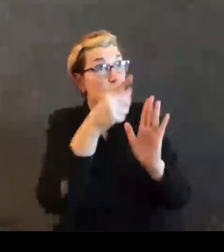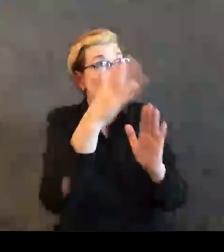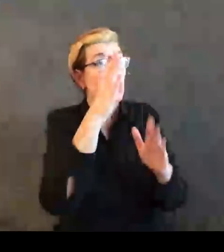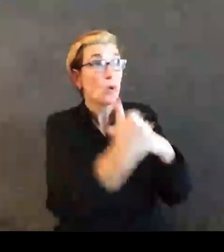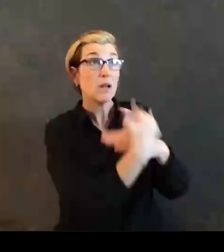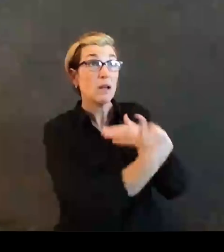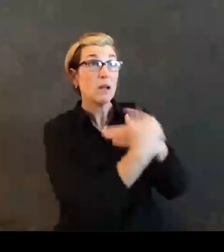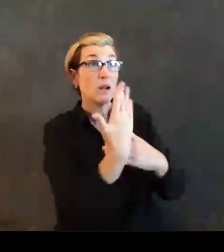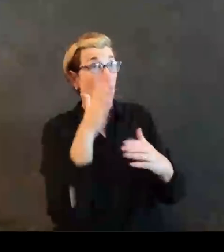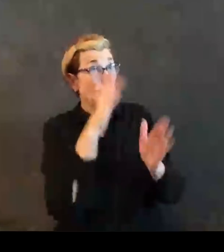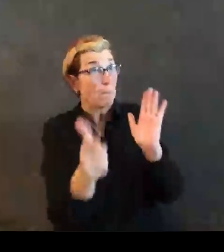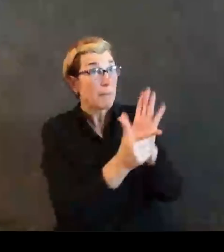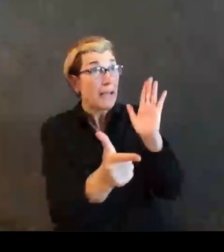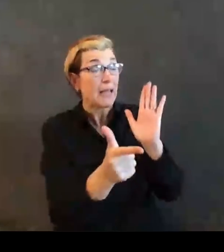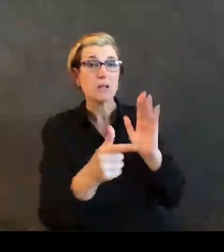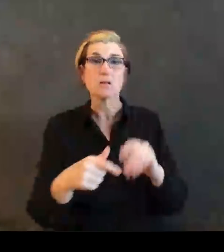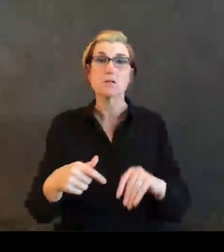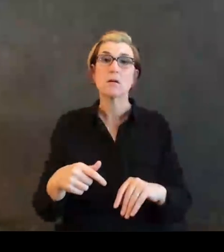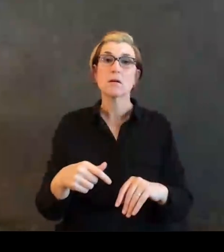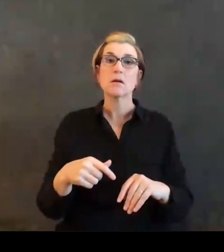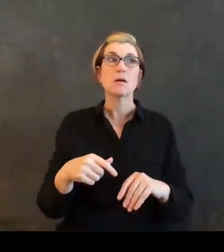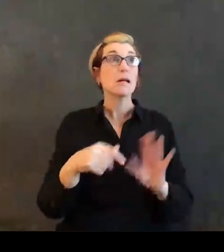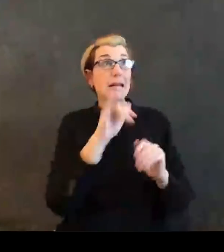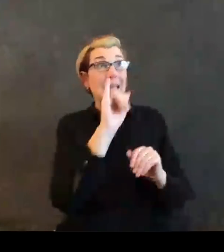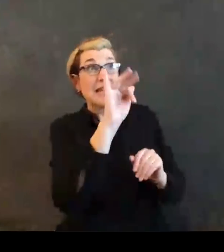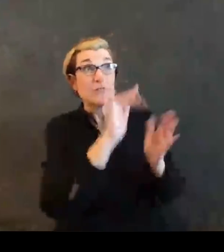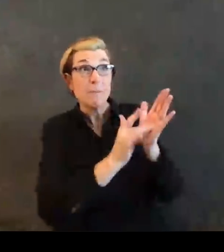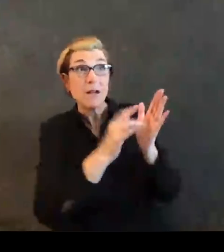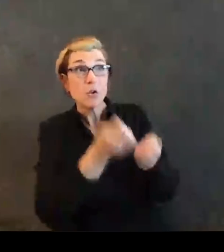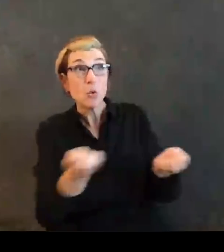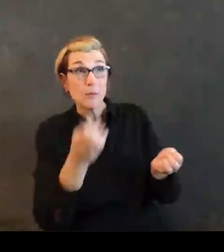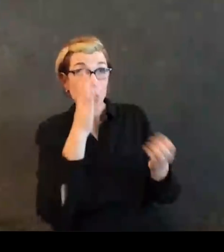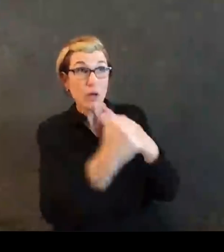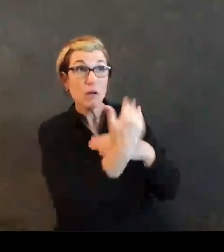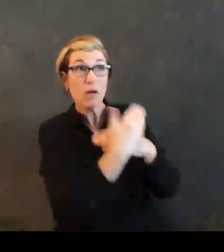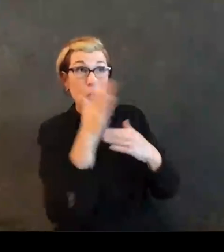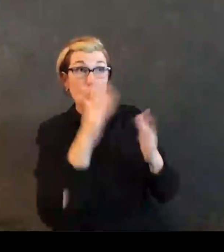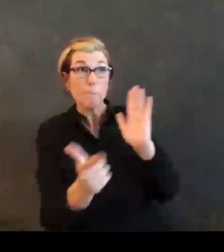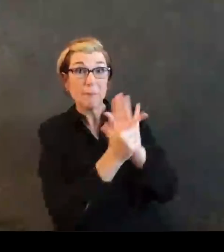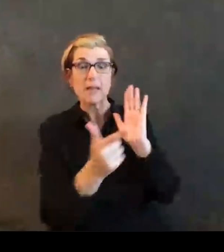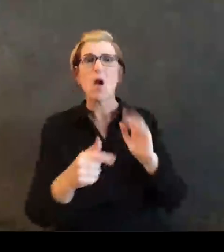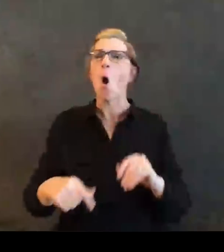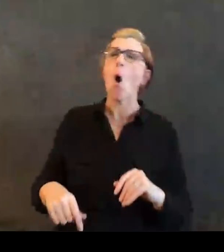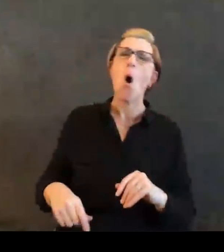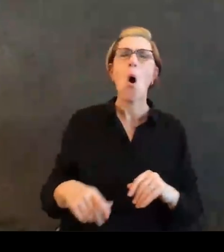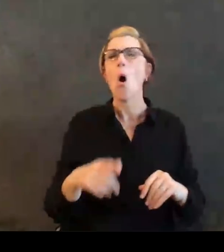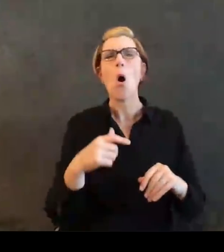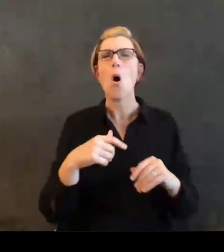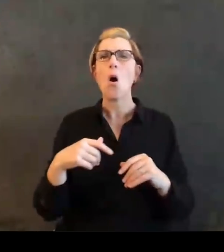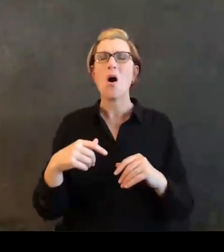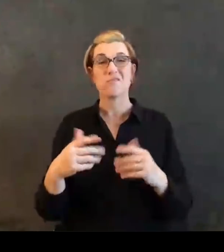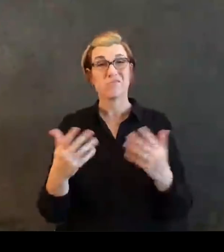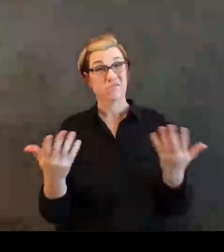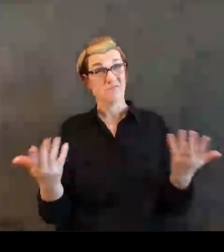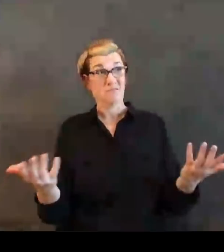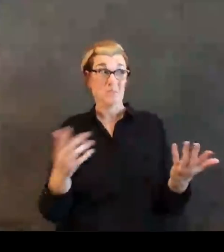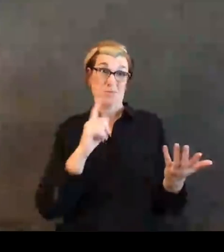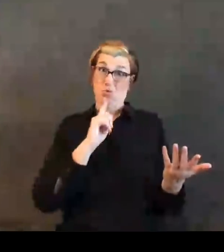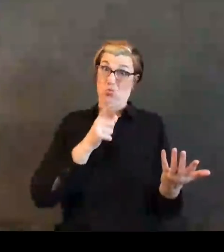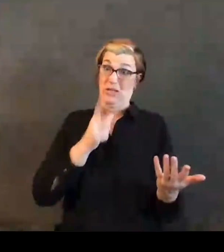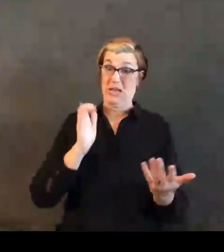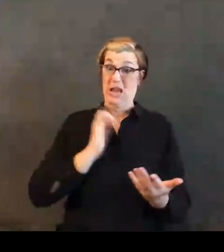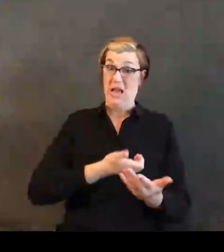don't know that we'll need that, but I think it's happening by itself. I think a lot of things are happening. Well, some people, we make the best medical equipment in